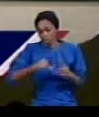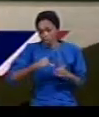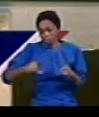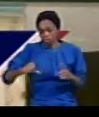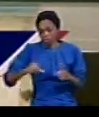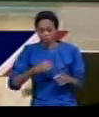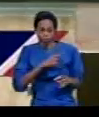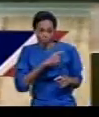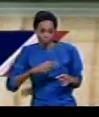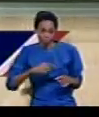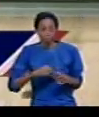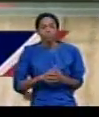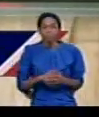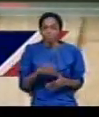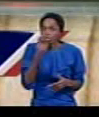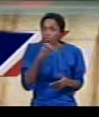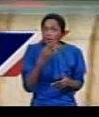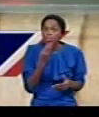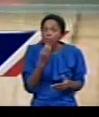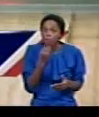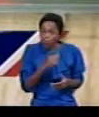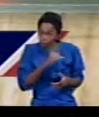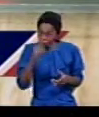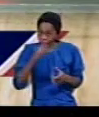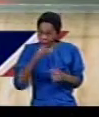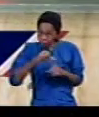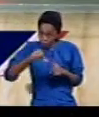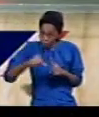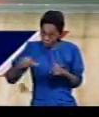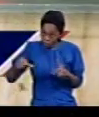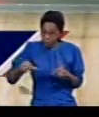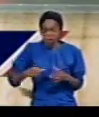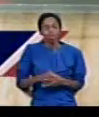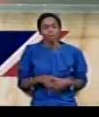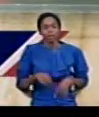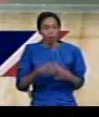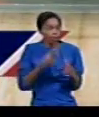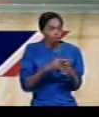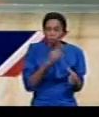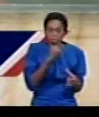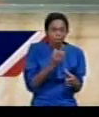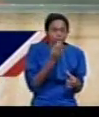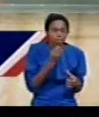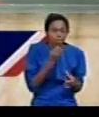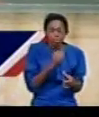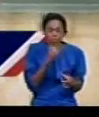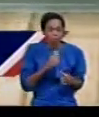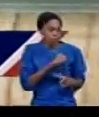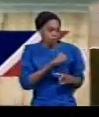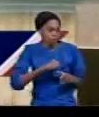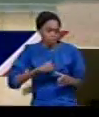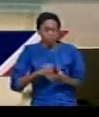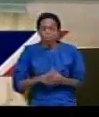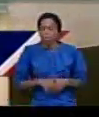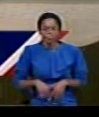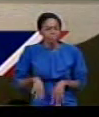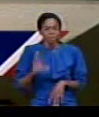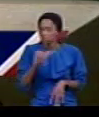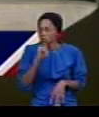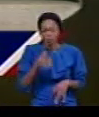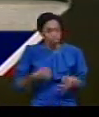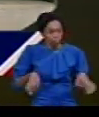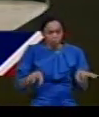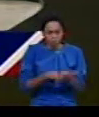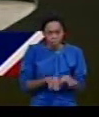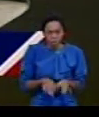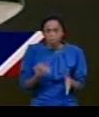Jew, circumcised. You are a Gentile, not circumcised. All that does not matter. You have come to